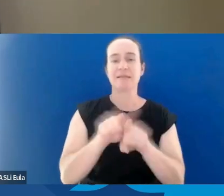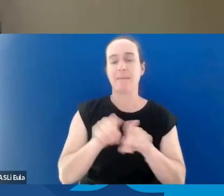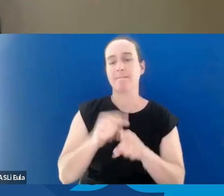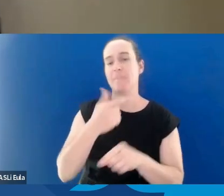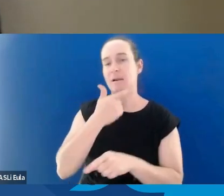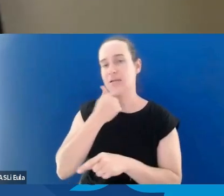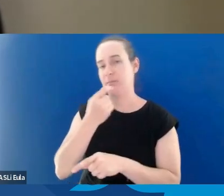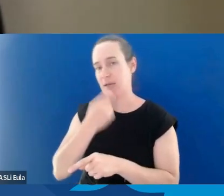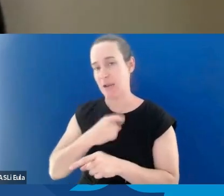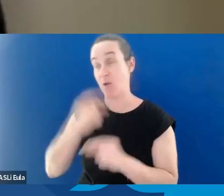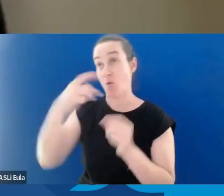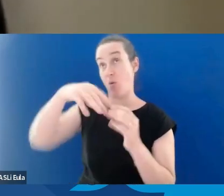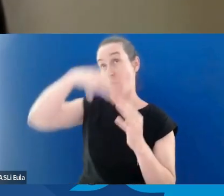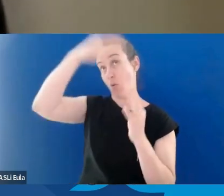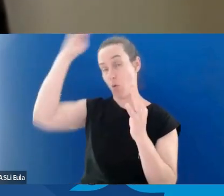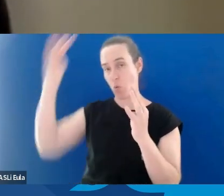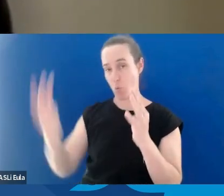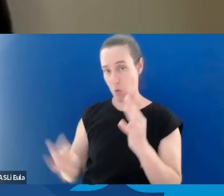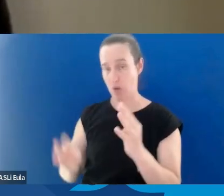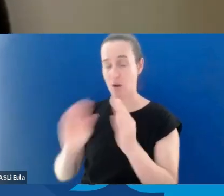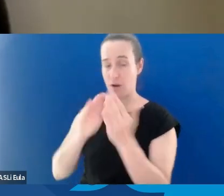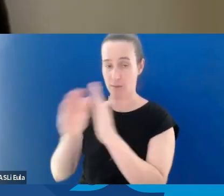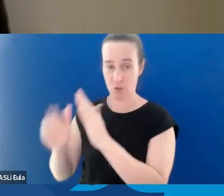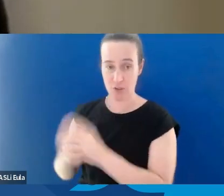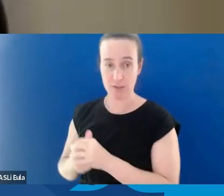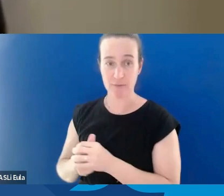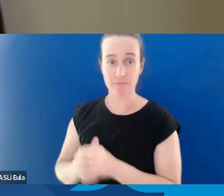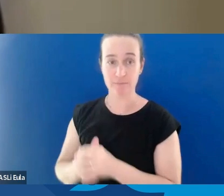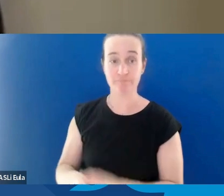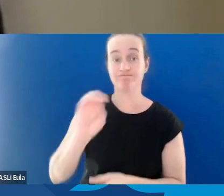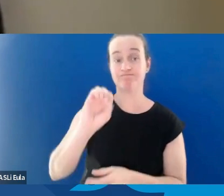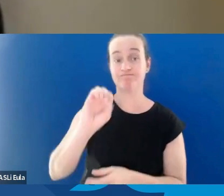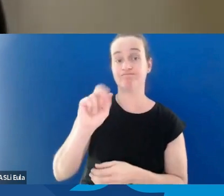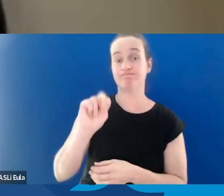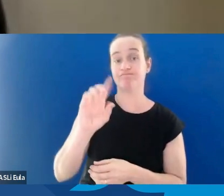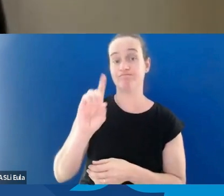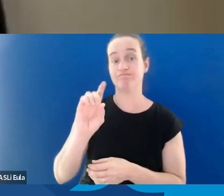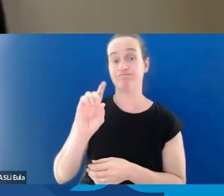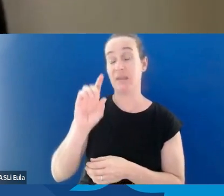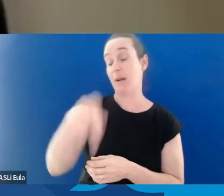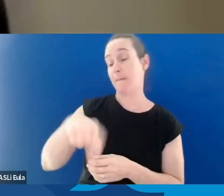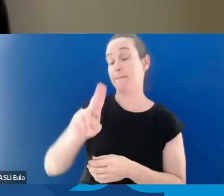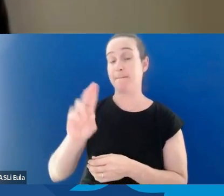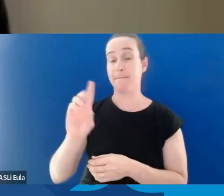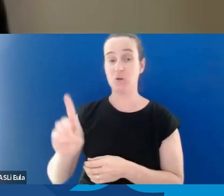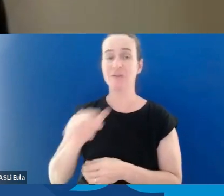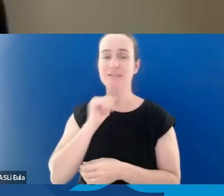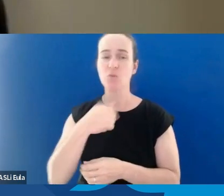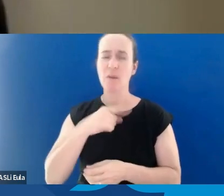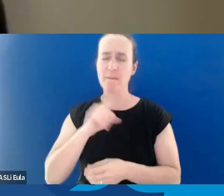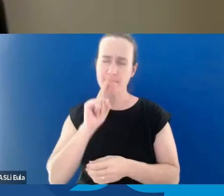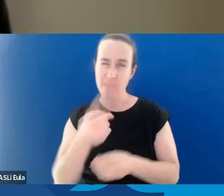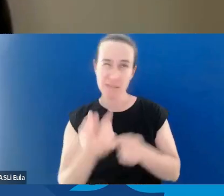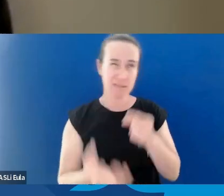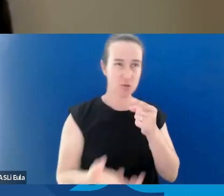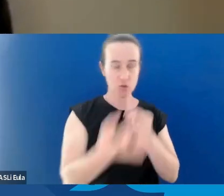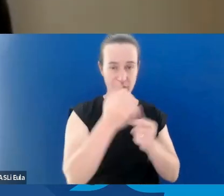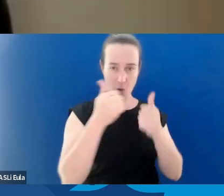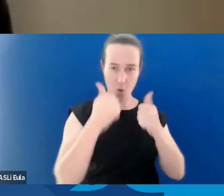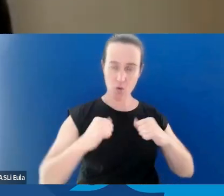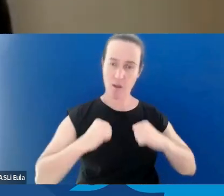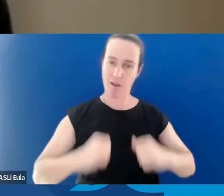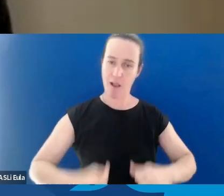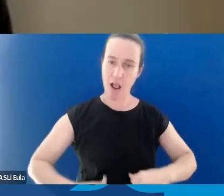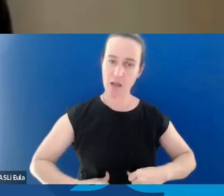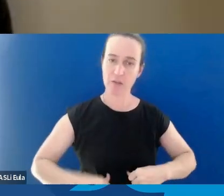community. And, Sanpo did a particular presentation about, needing to achieve good health and practice